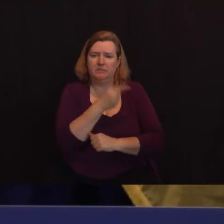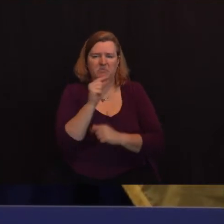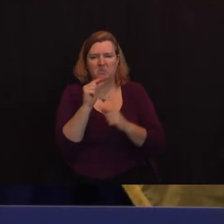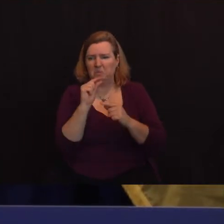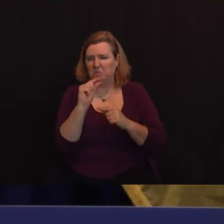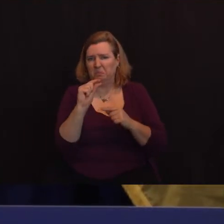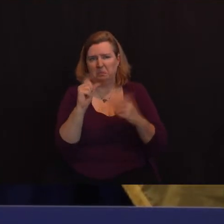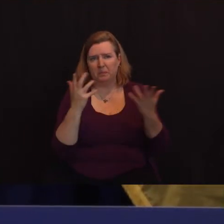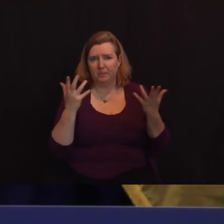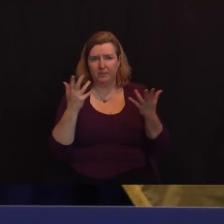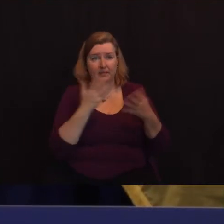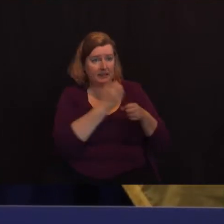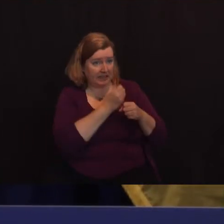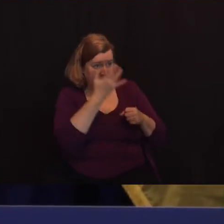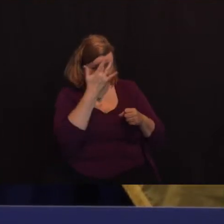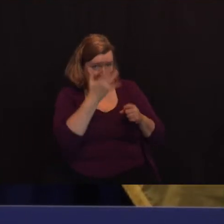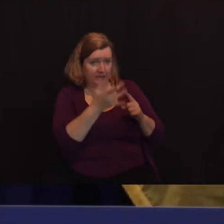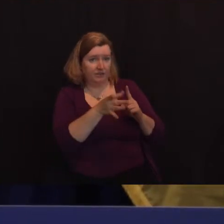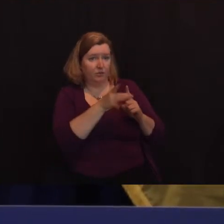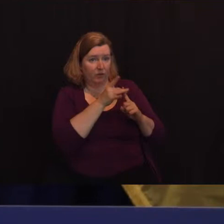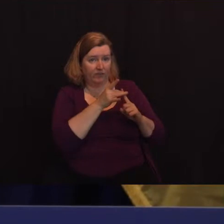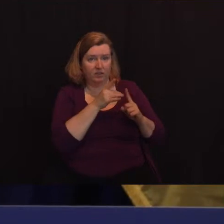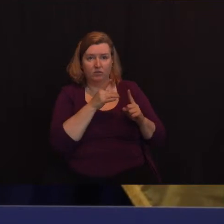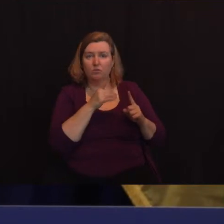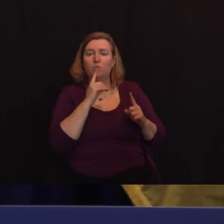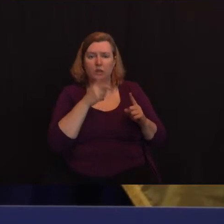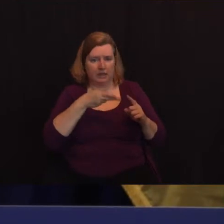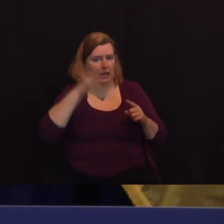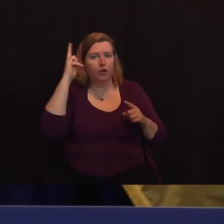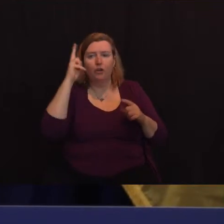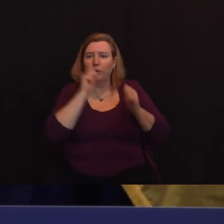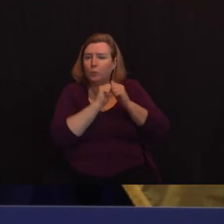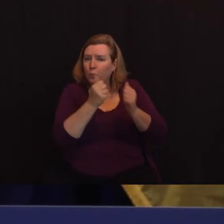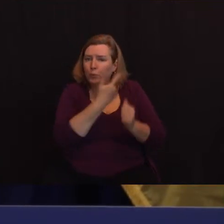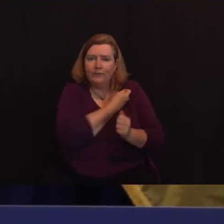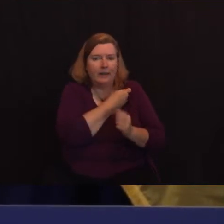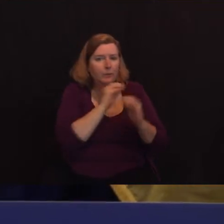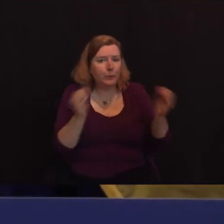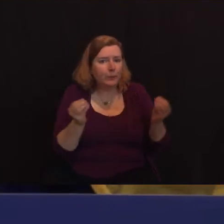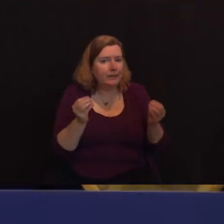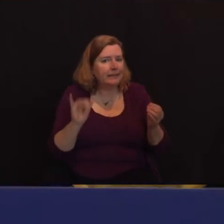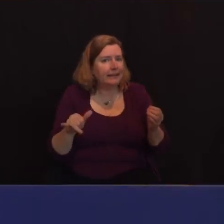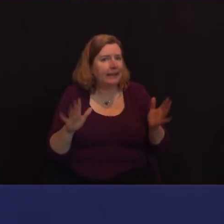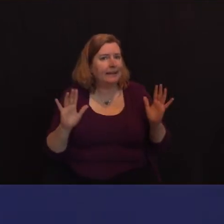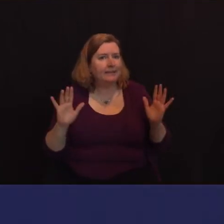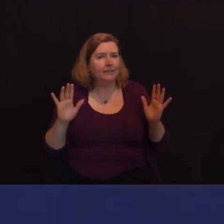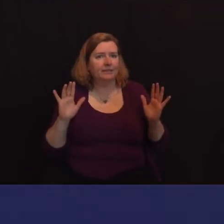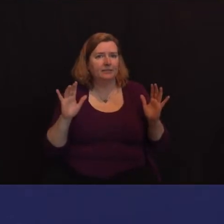associated with getting COVID are not. So that's my one message. God bless you all. Thank you.